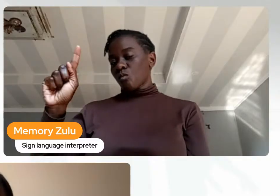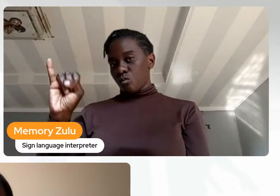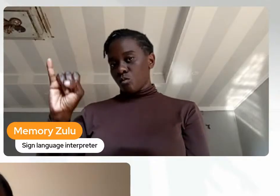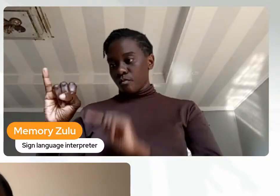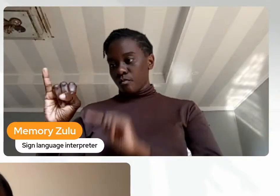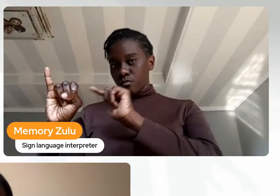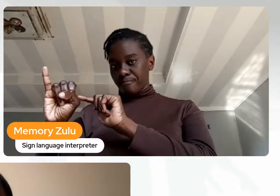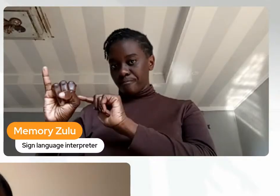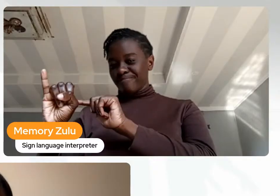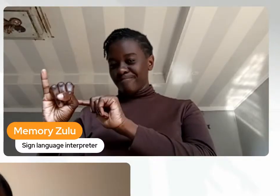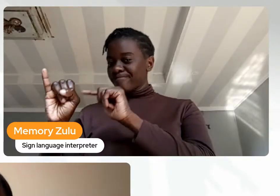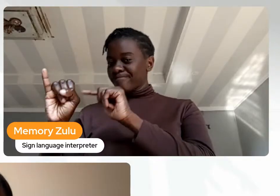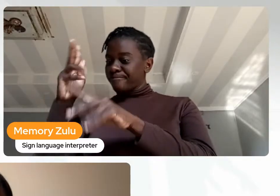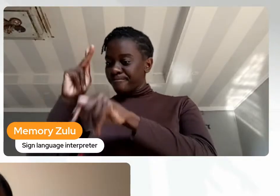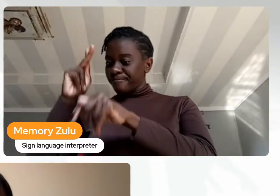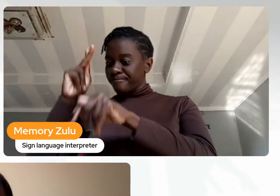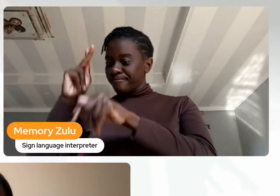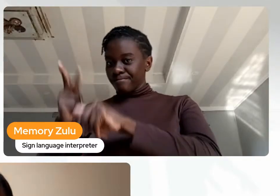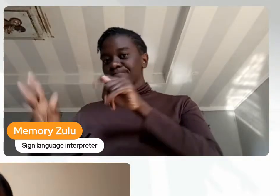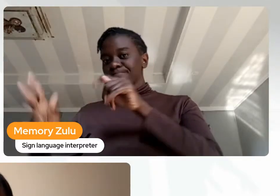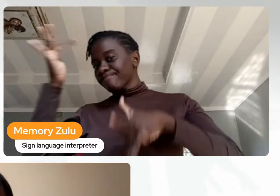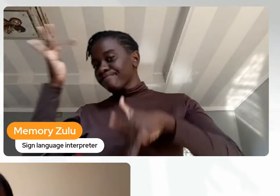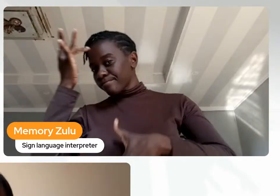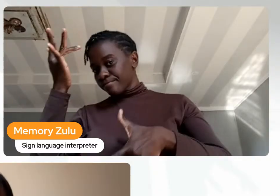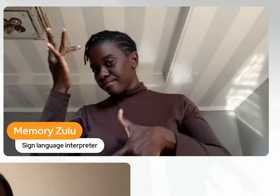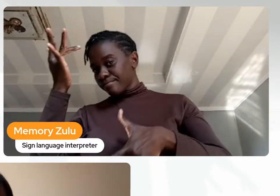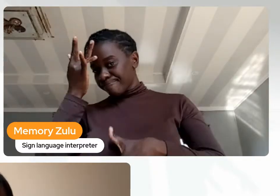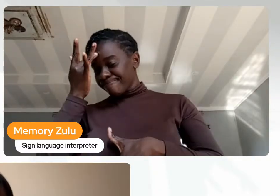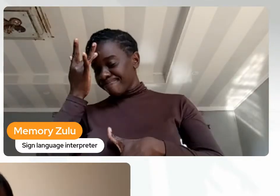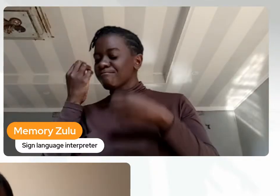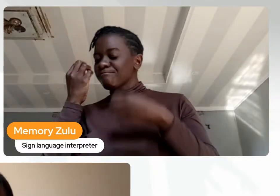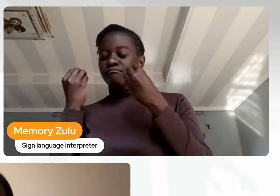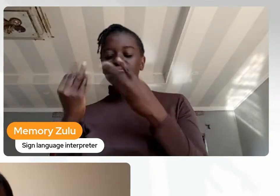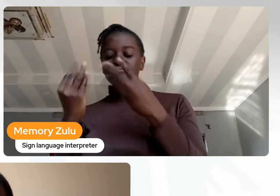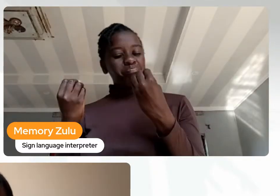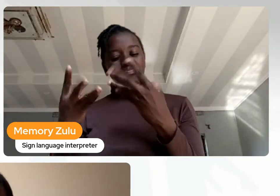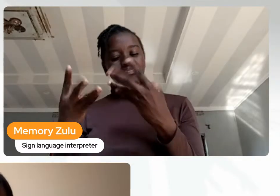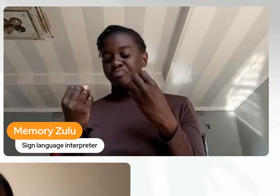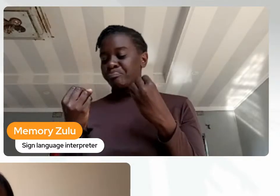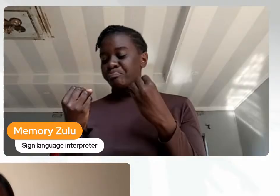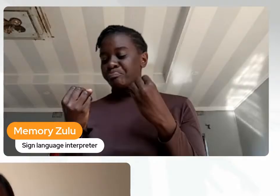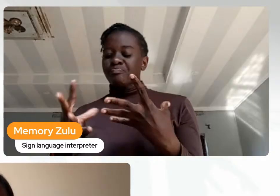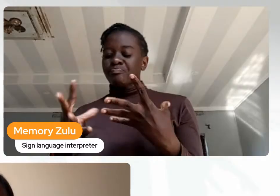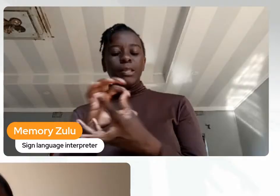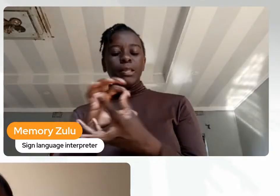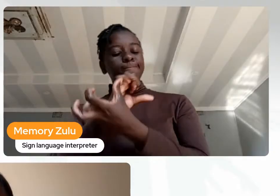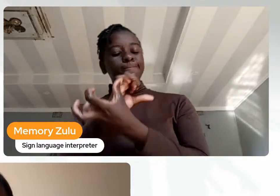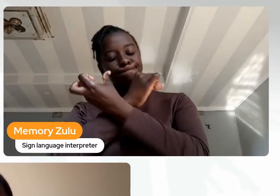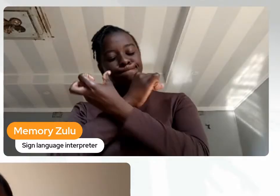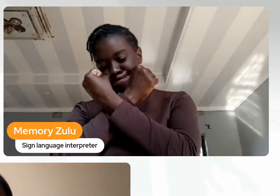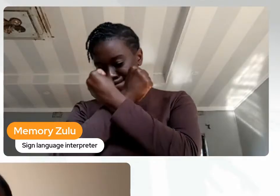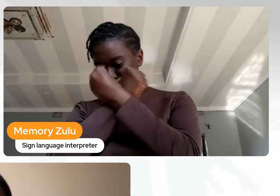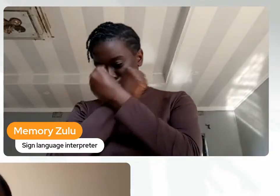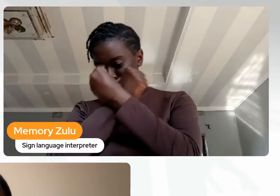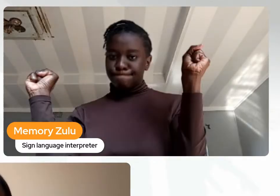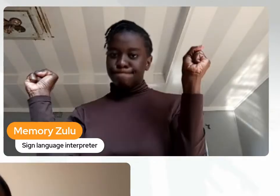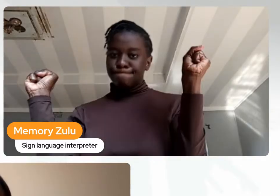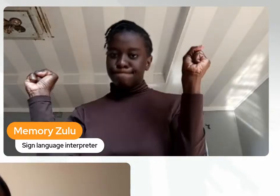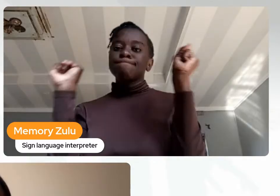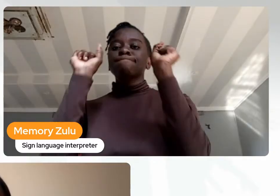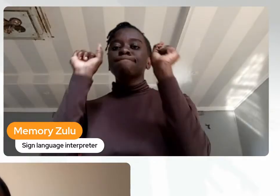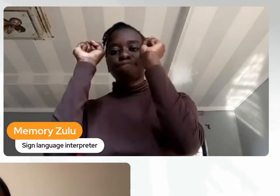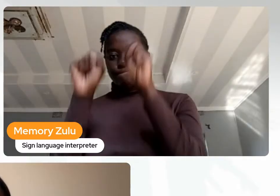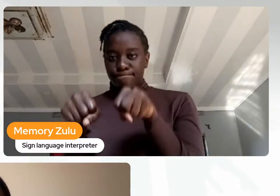choices, meaning you need to be using protections. You need to be getting tested regularly for these sexually